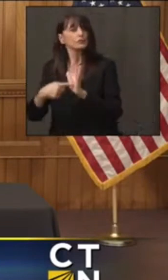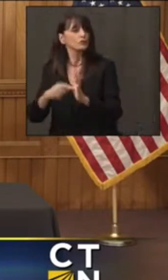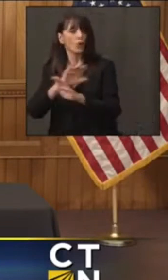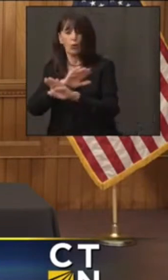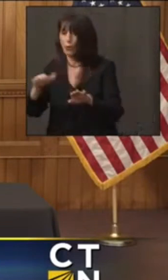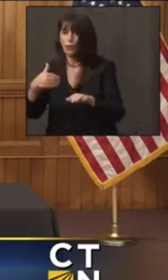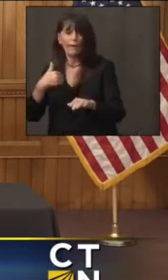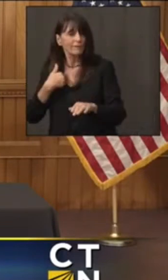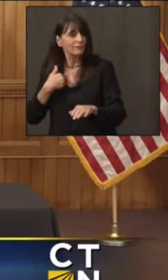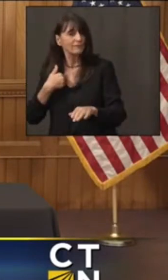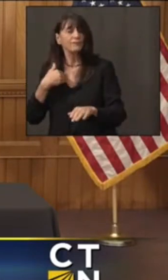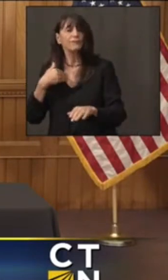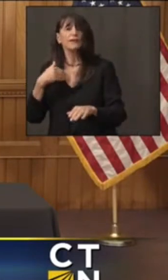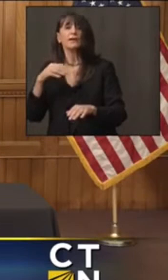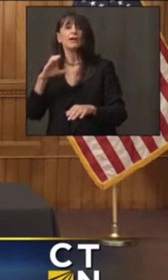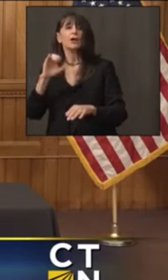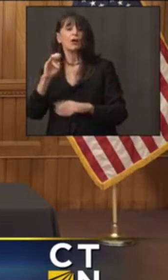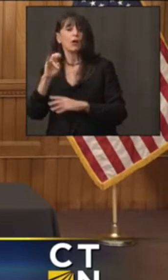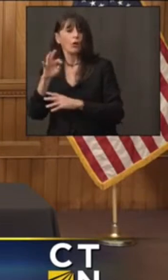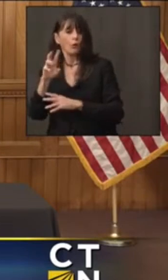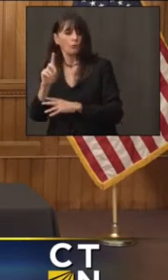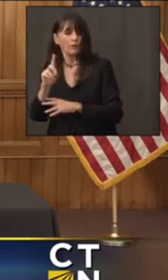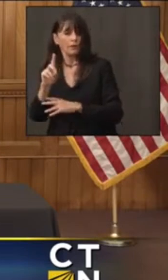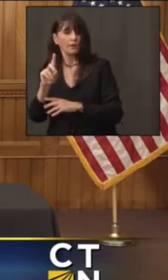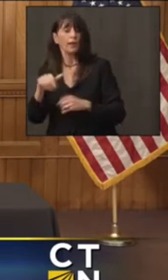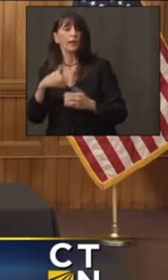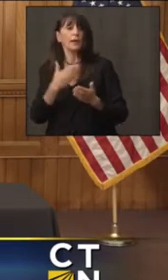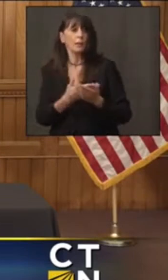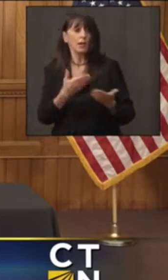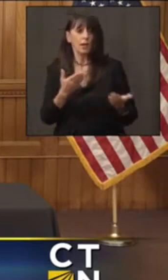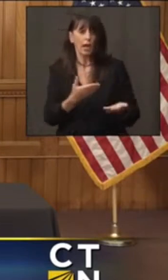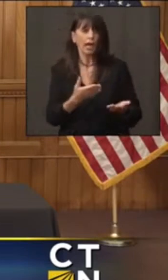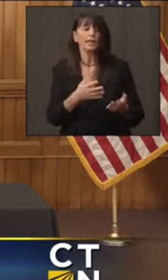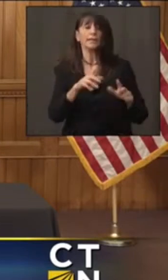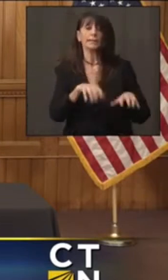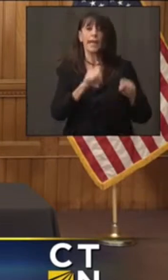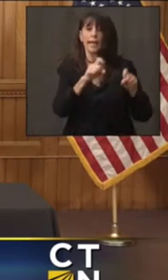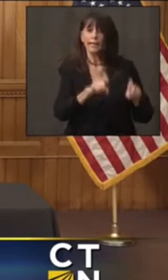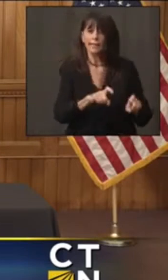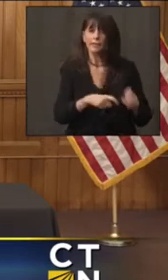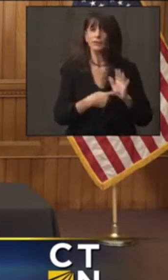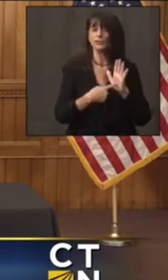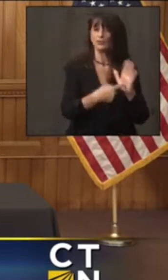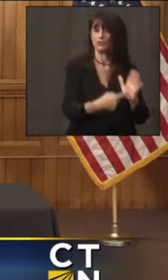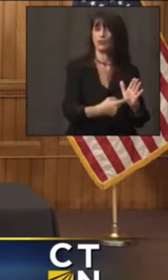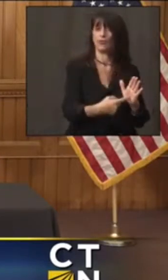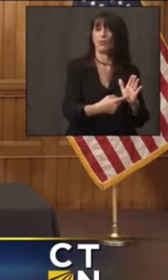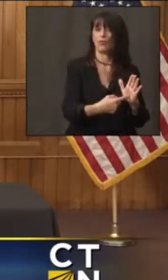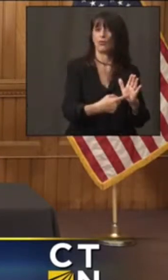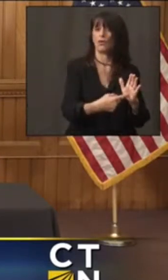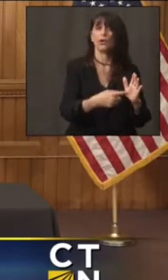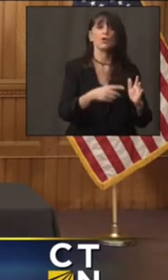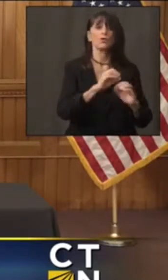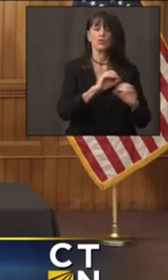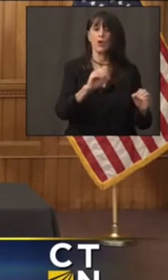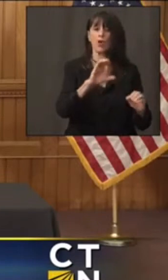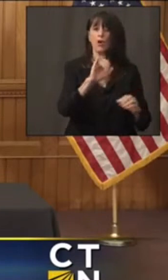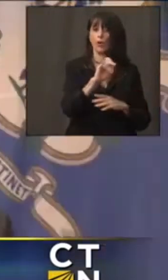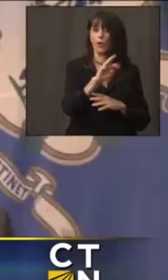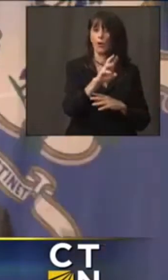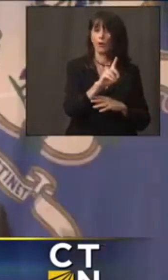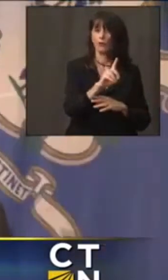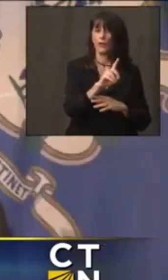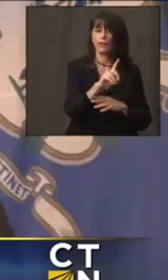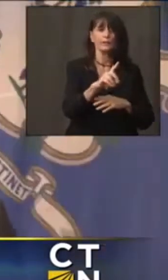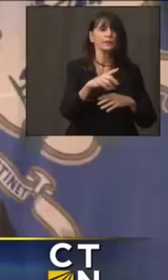here, or you get tested here and come up negative before the quarantine period is up? We're thinking about that,